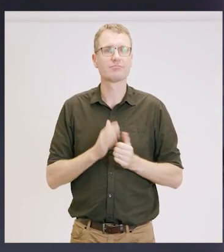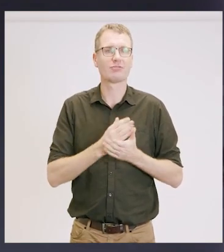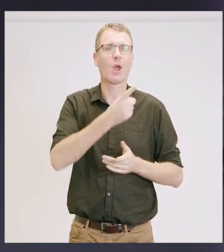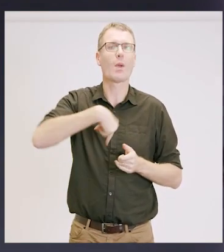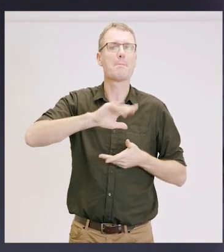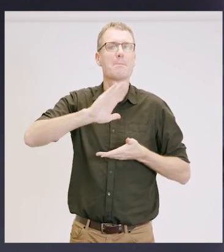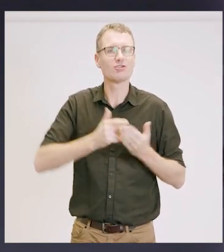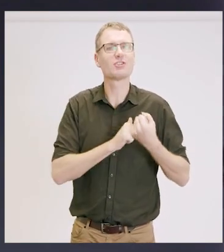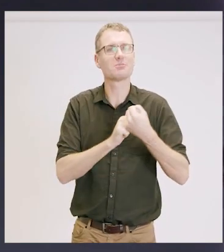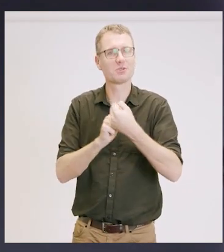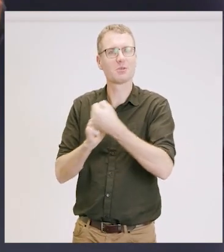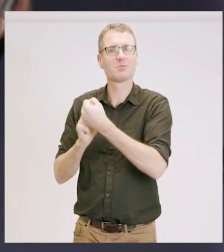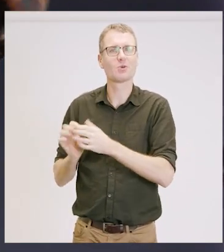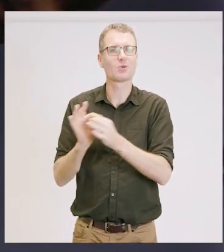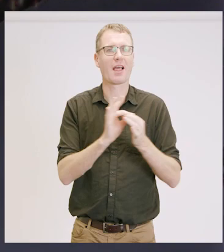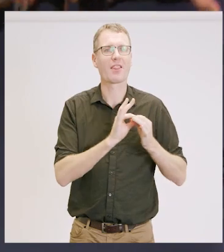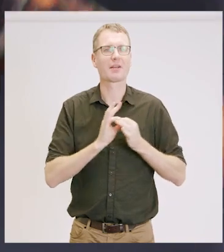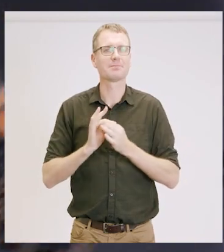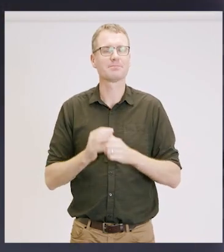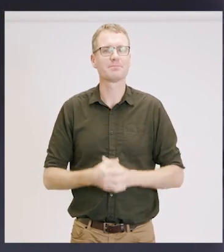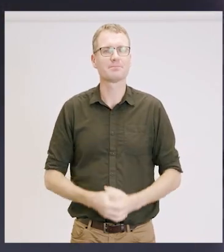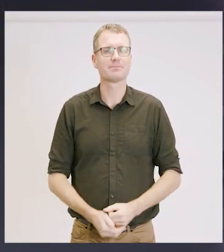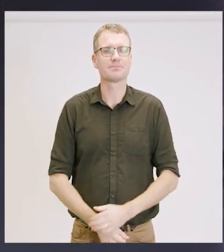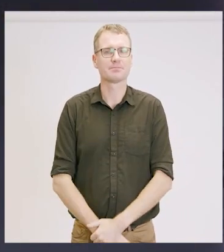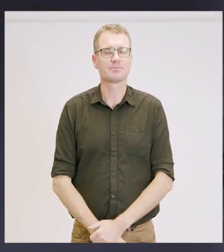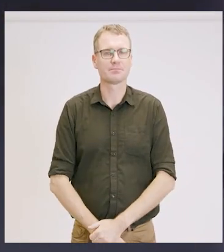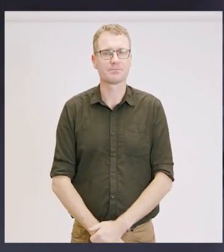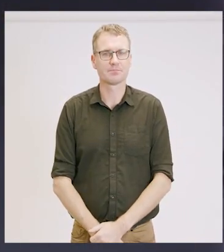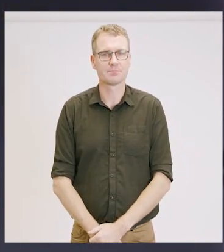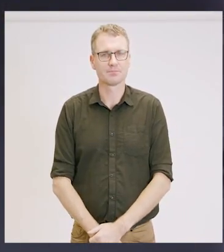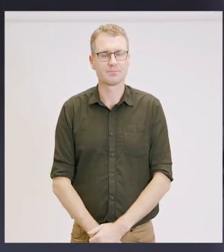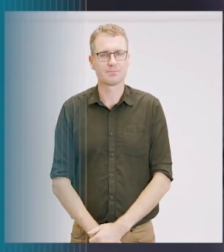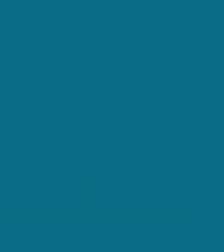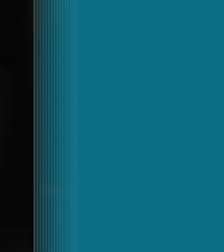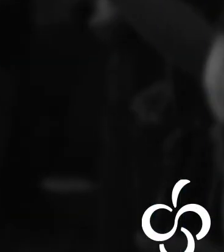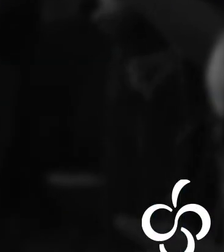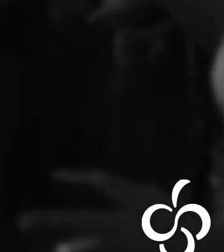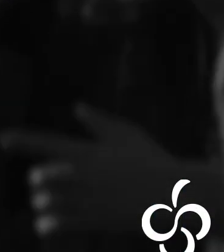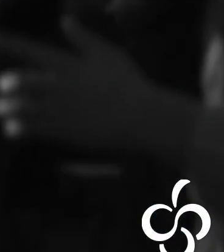in this region of Canterbury, but across Aotearoa and to the uttermost parts.